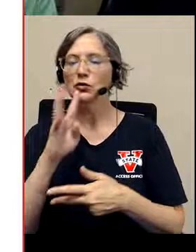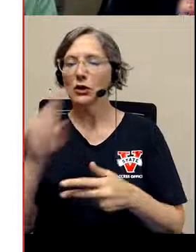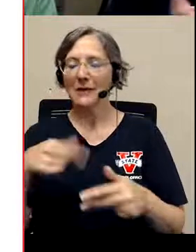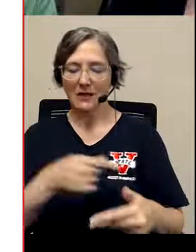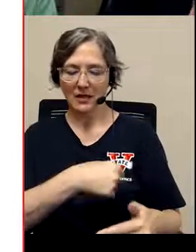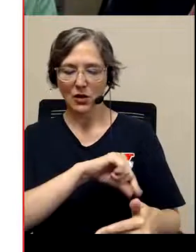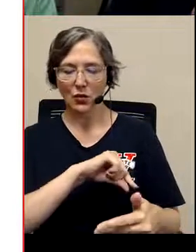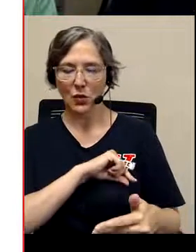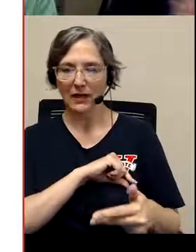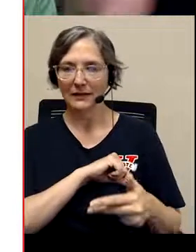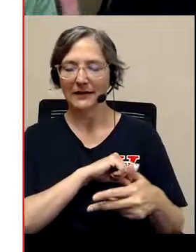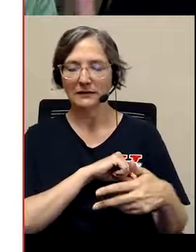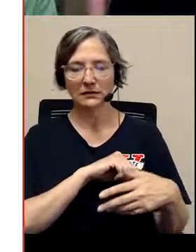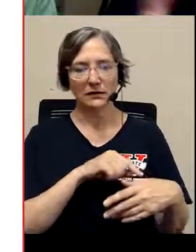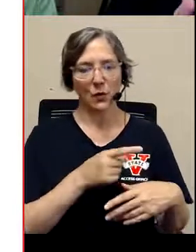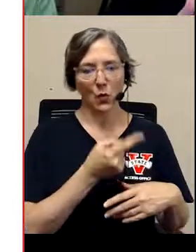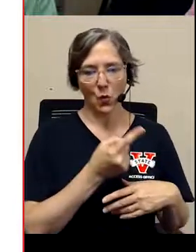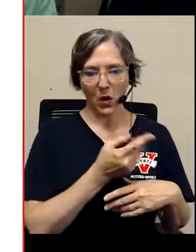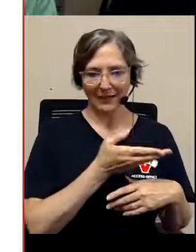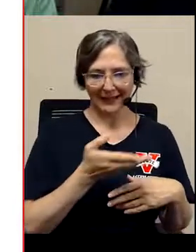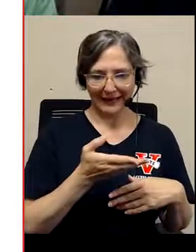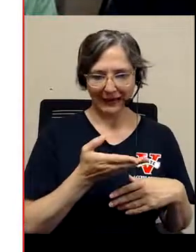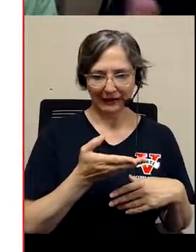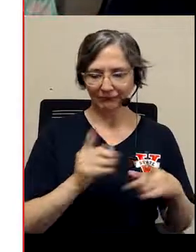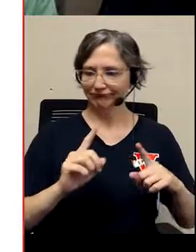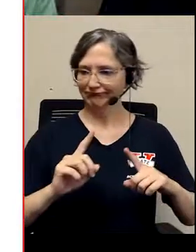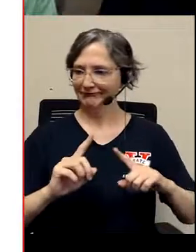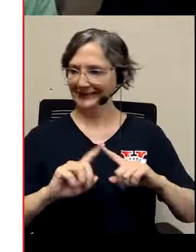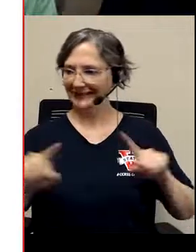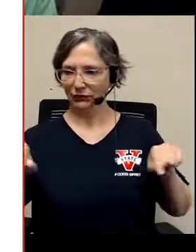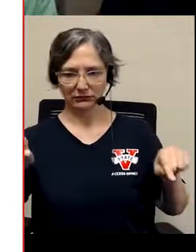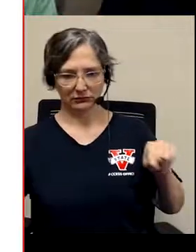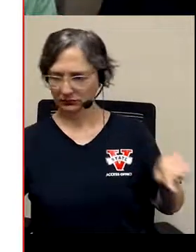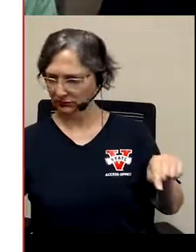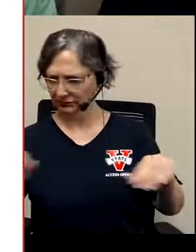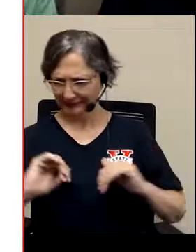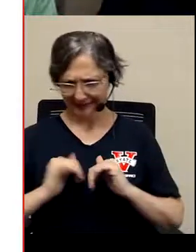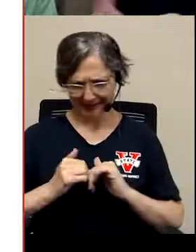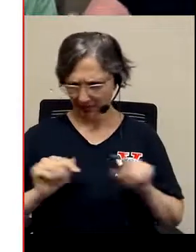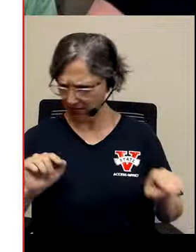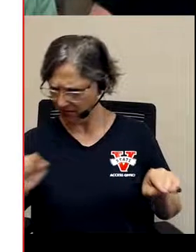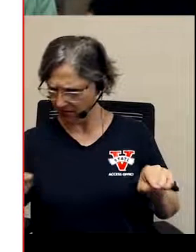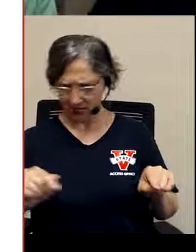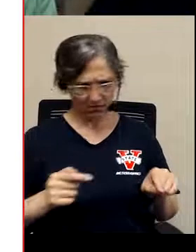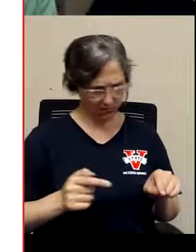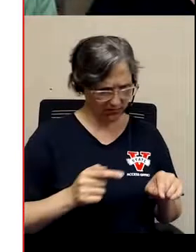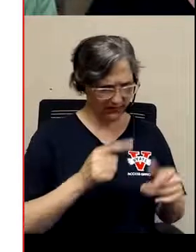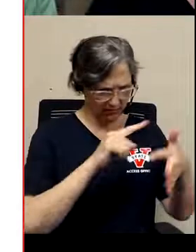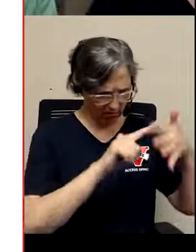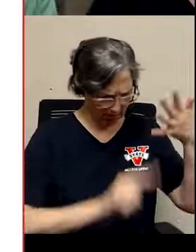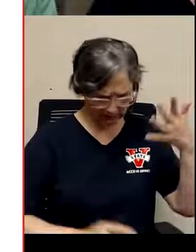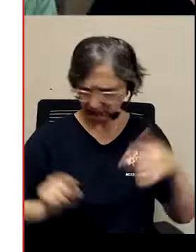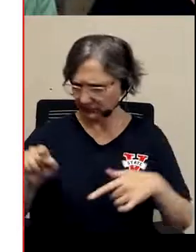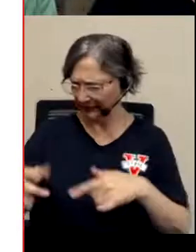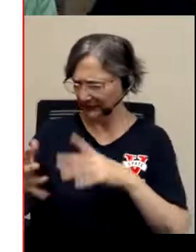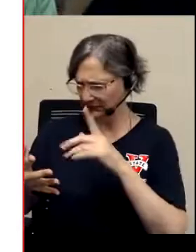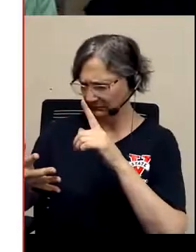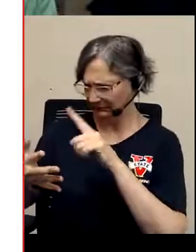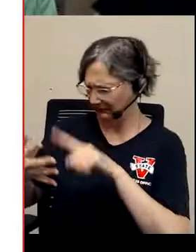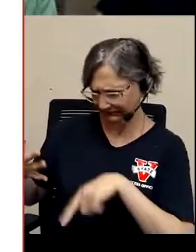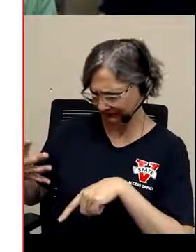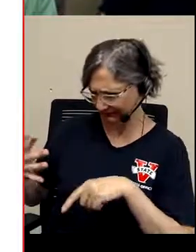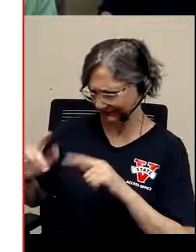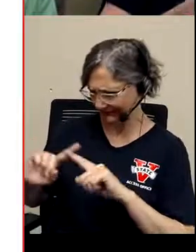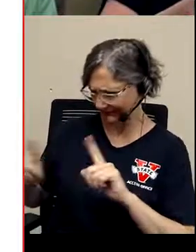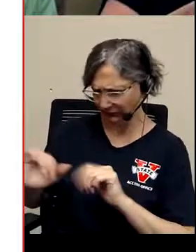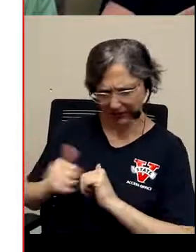here that makes one person or thing unlike another. What's different about that person? What's different about that student?